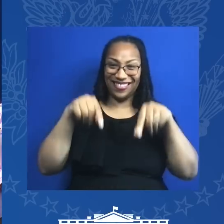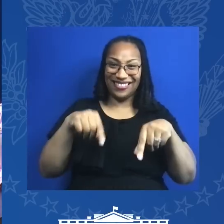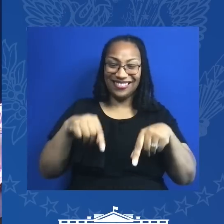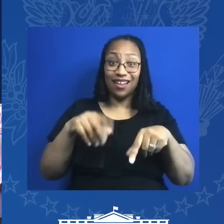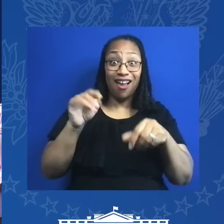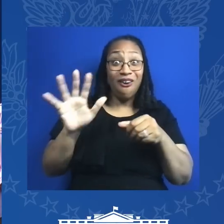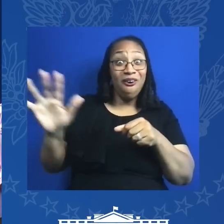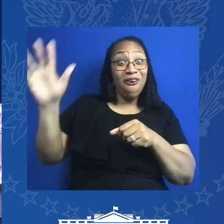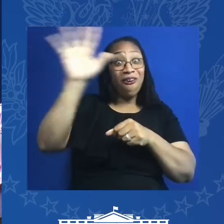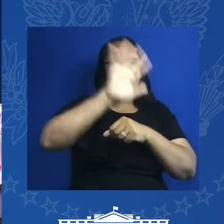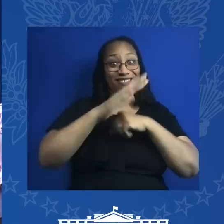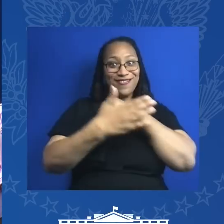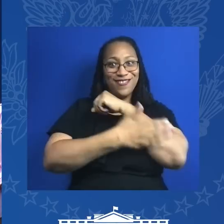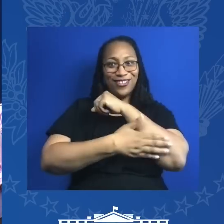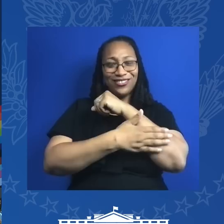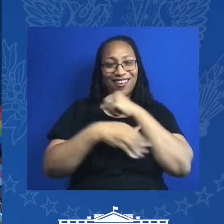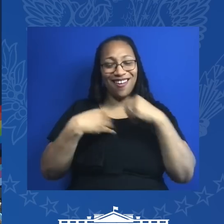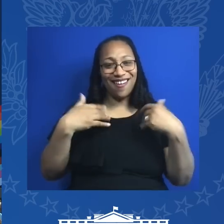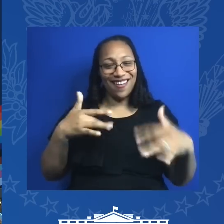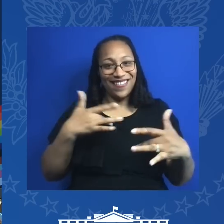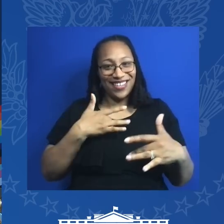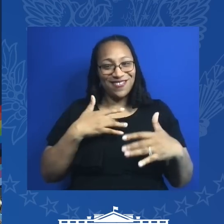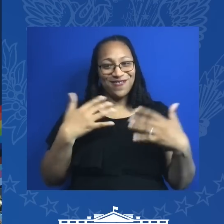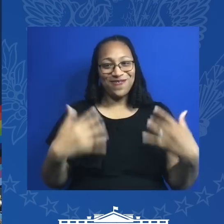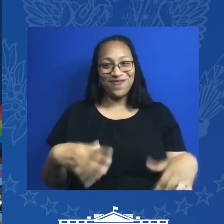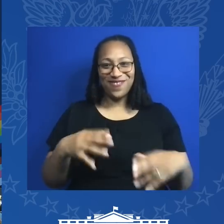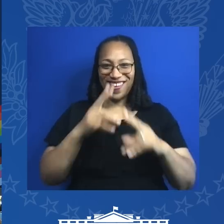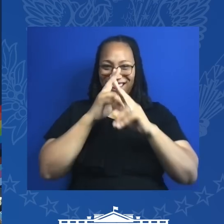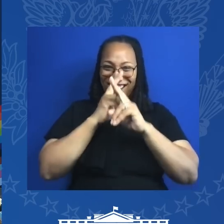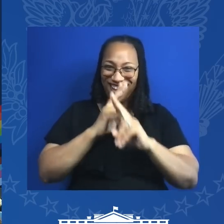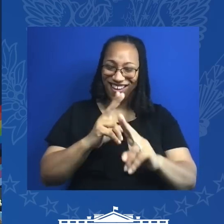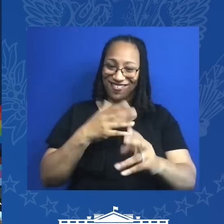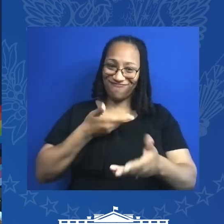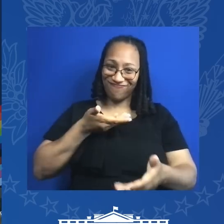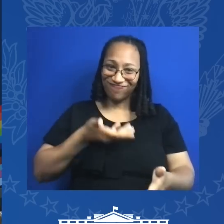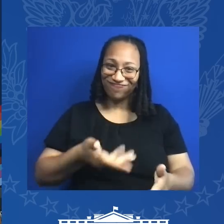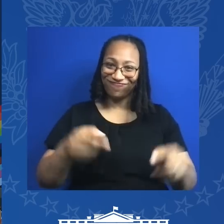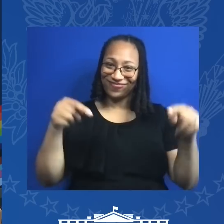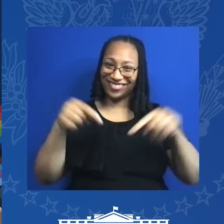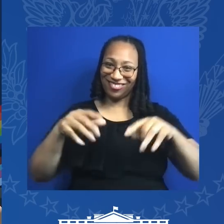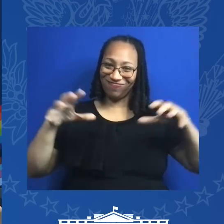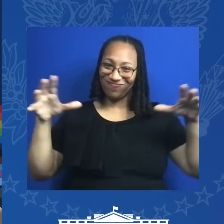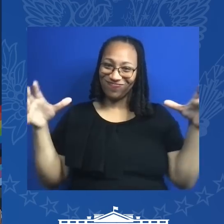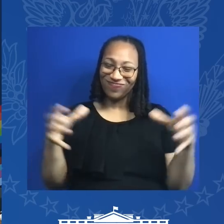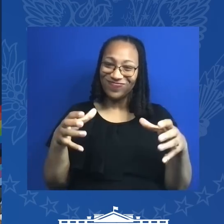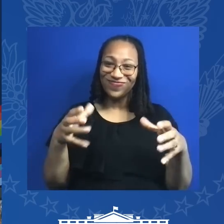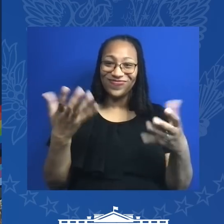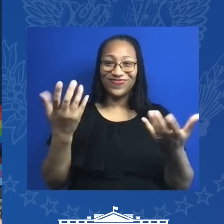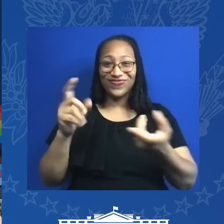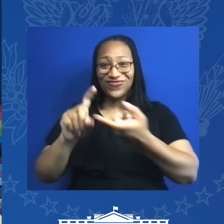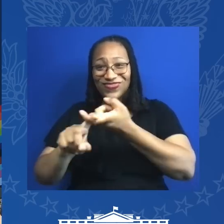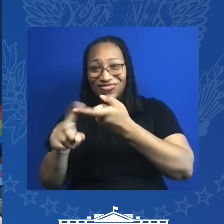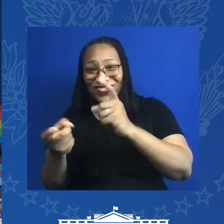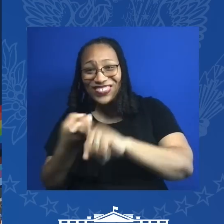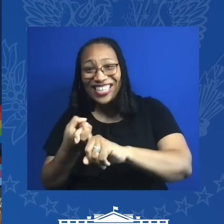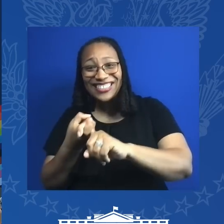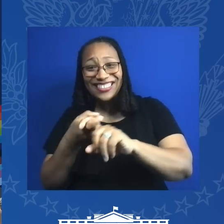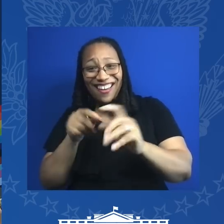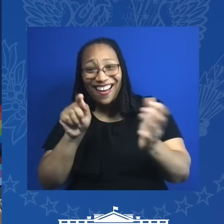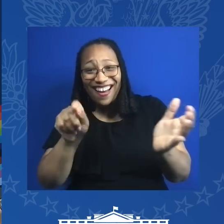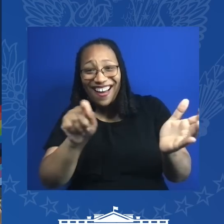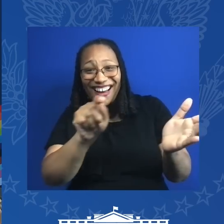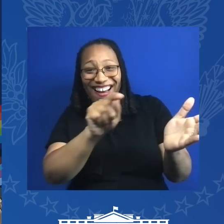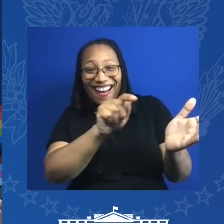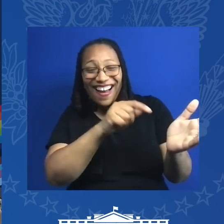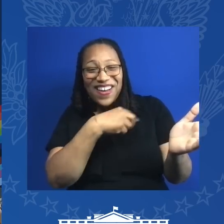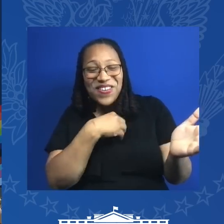of you and to see so many of our friends. And as I look around at this crowd, I'm reminded that you're